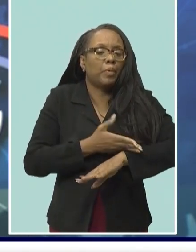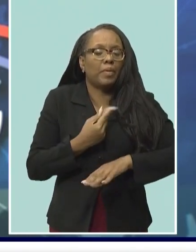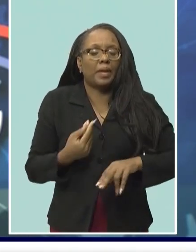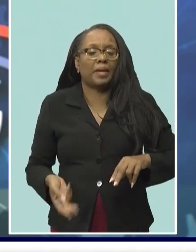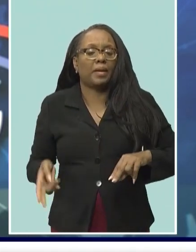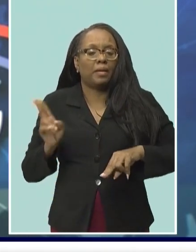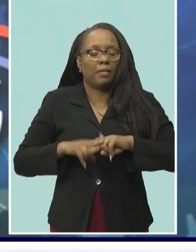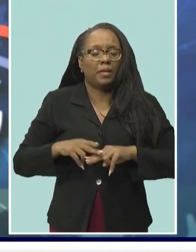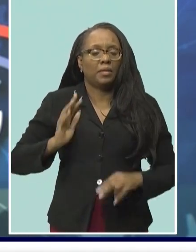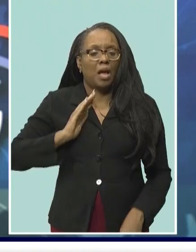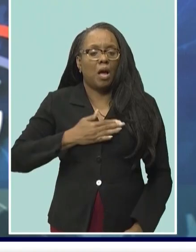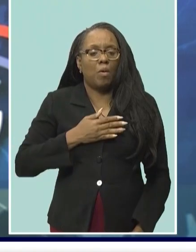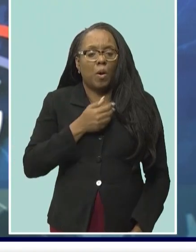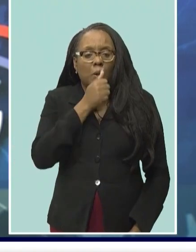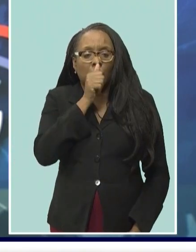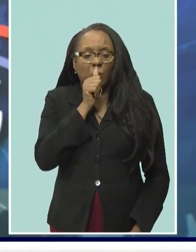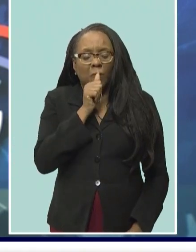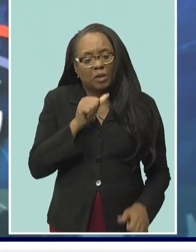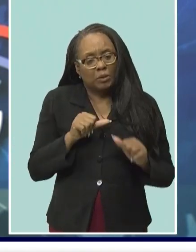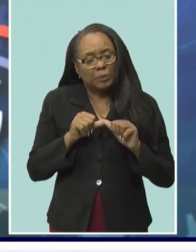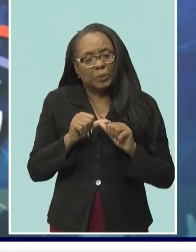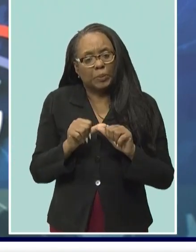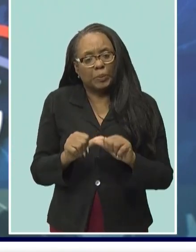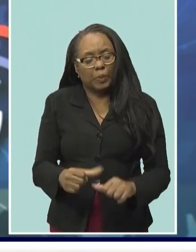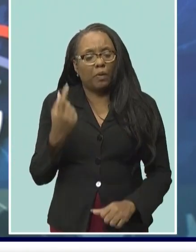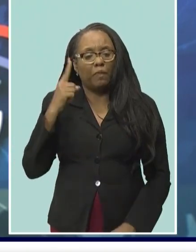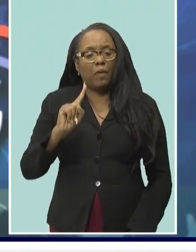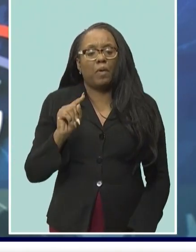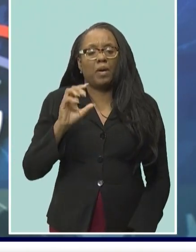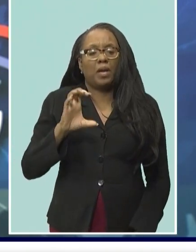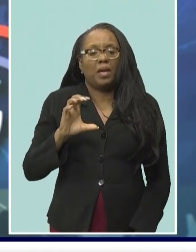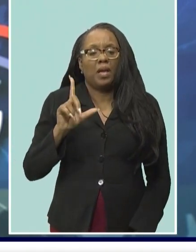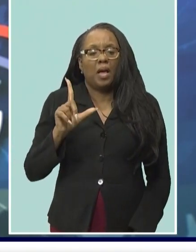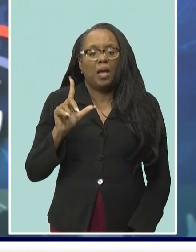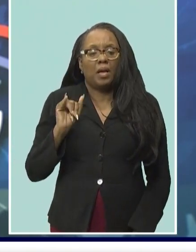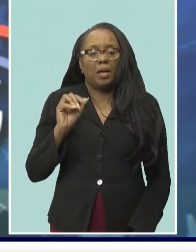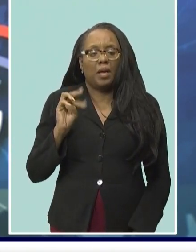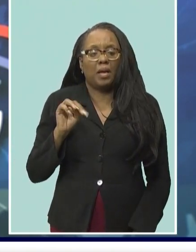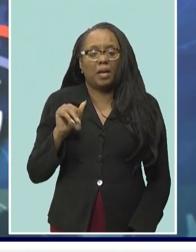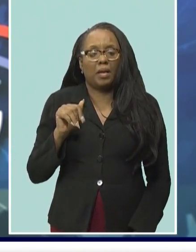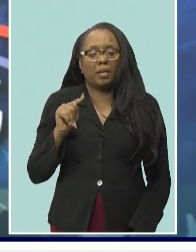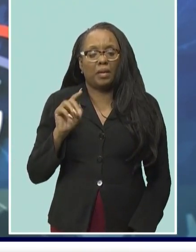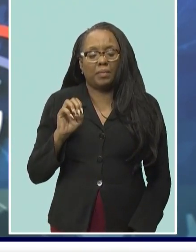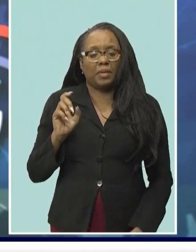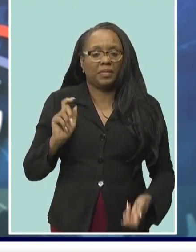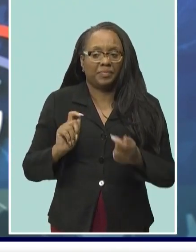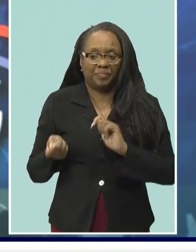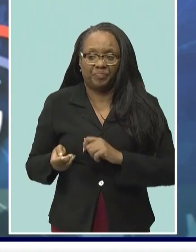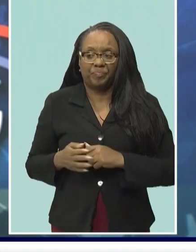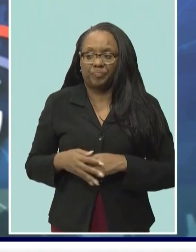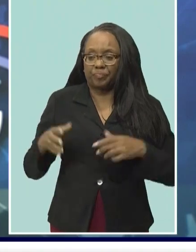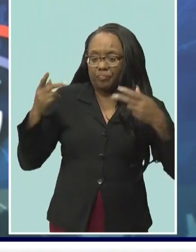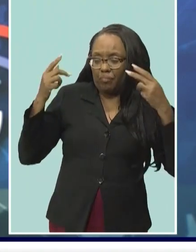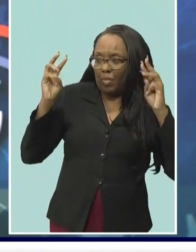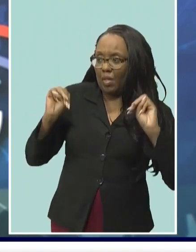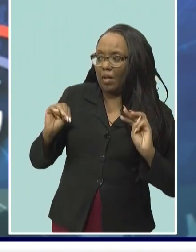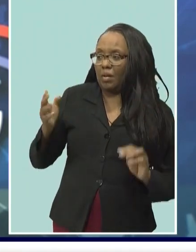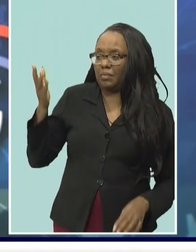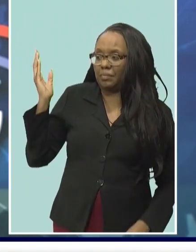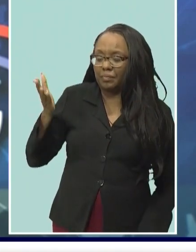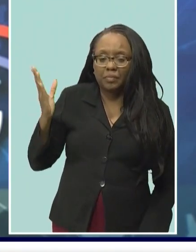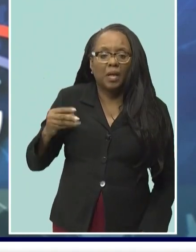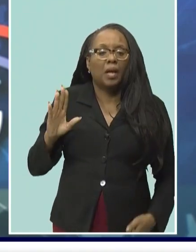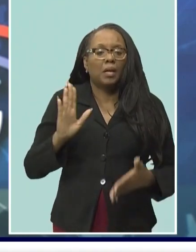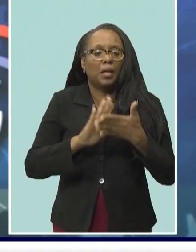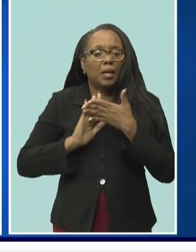Motley has singled out Senior Economic Advisor Dr. Kevin Greenidge, who accompanied her at a function at the Nightingale Children's Home and recognized his